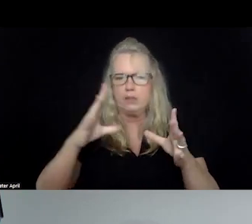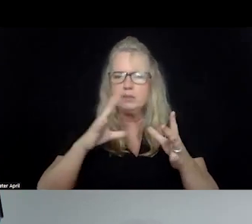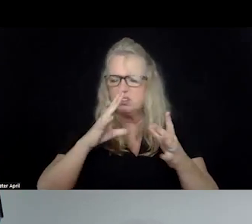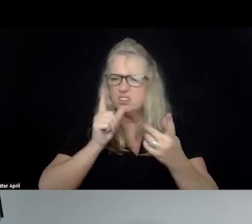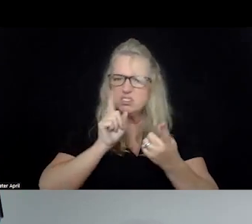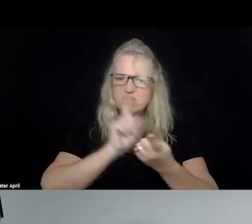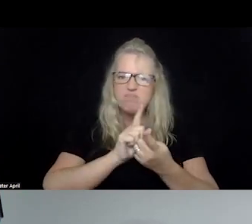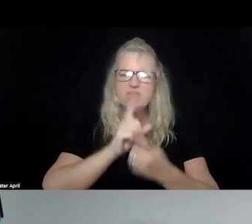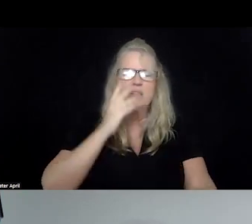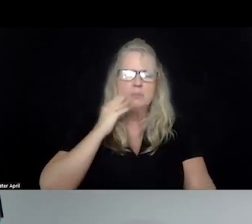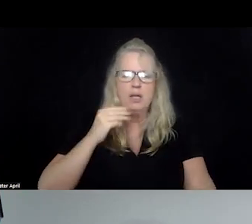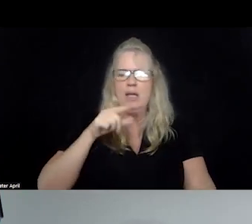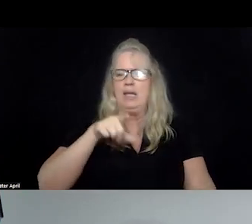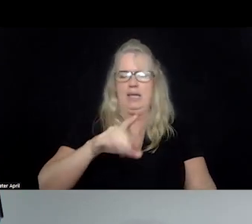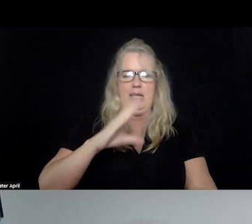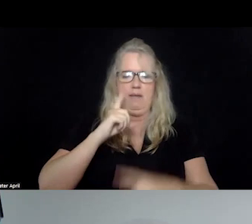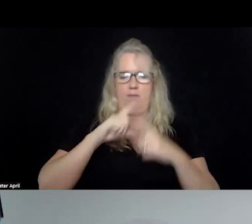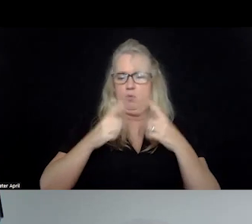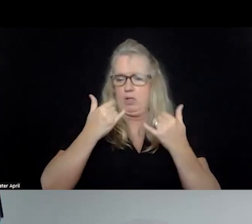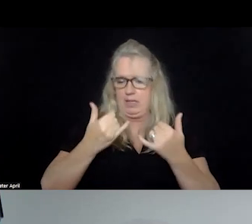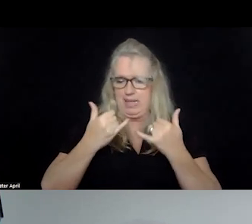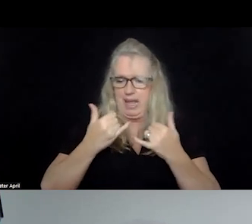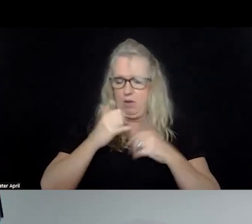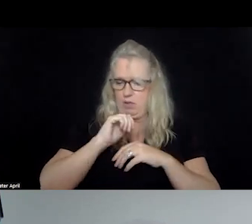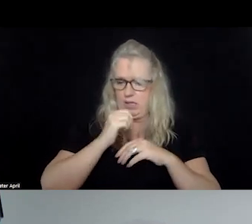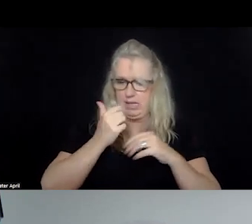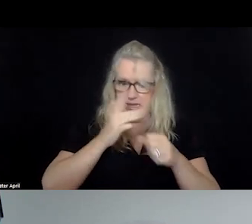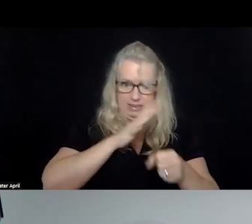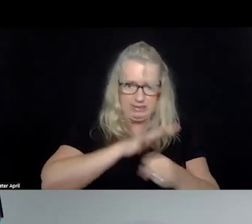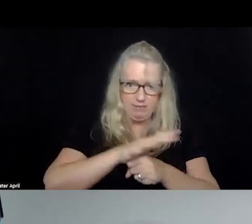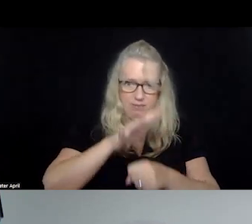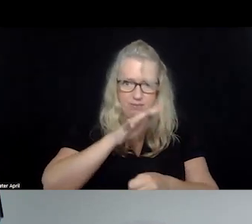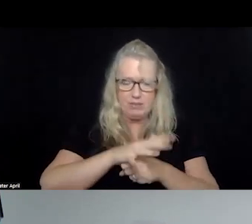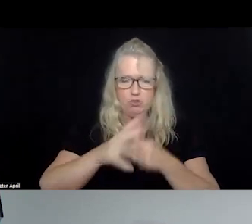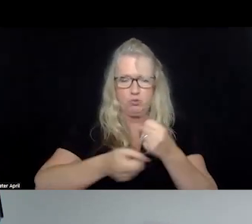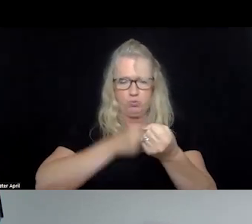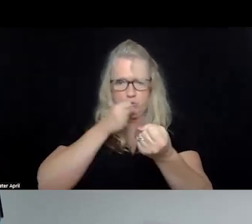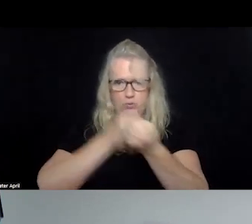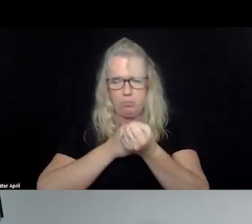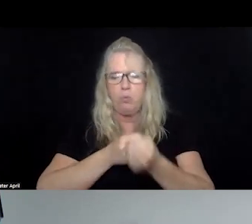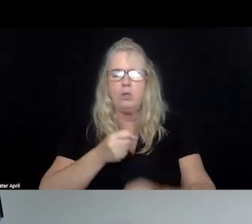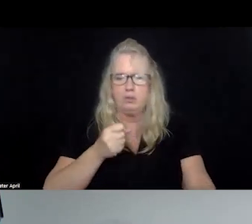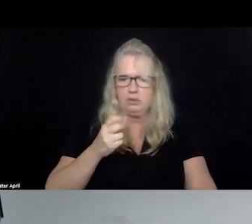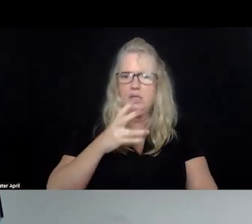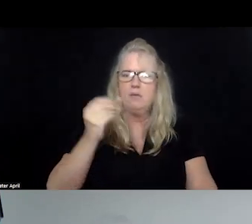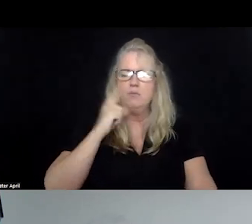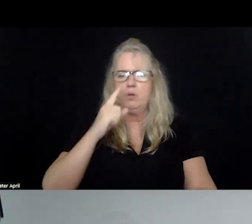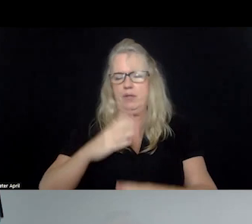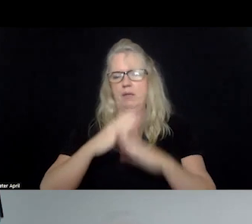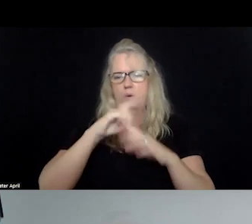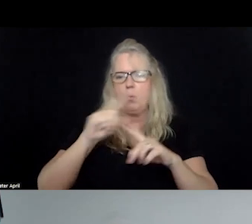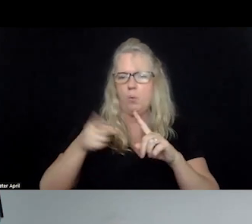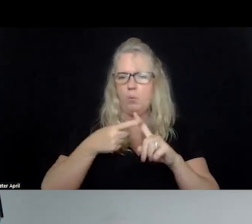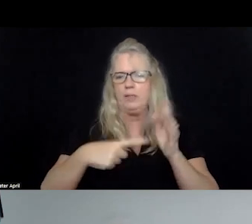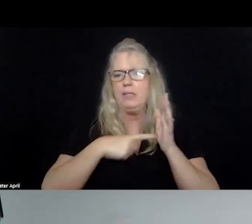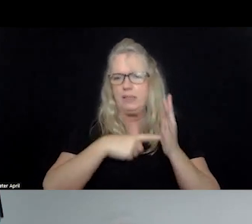or whether existing payment mechanisms are sufficient to support furnishing such interventions when